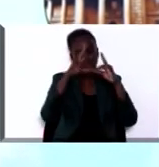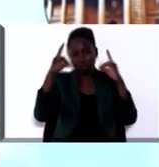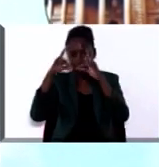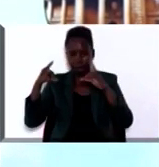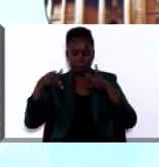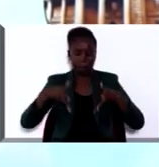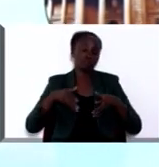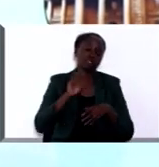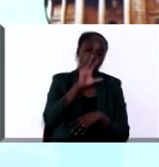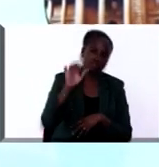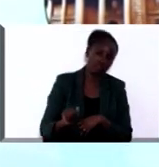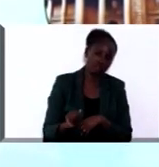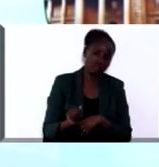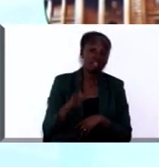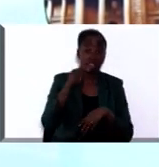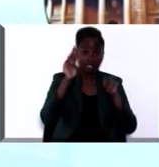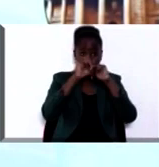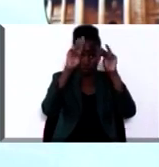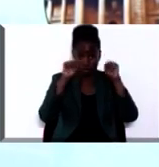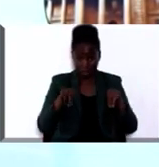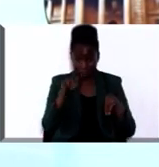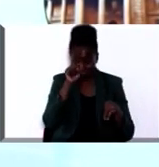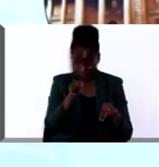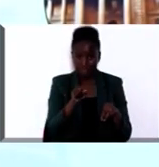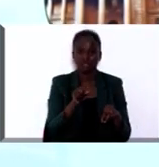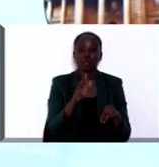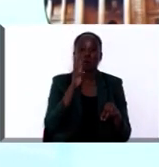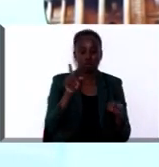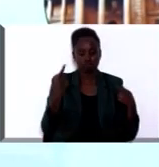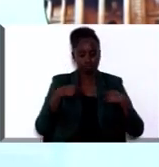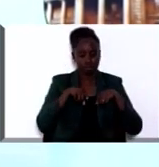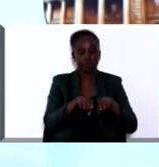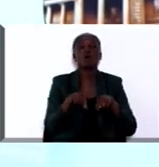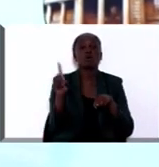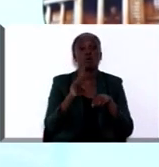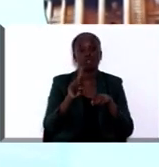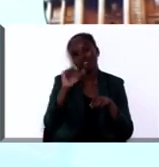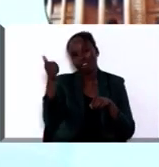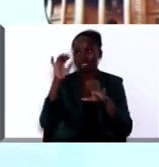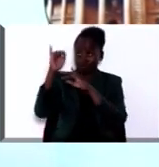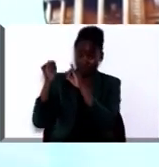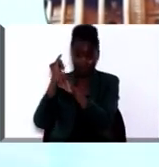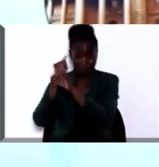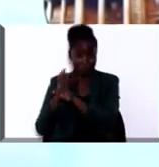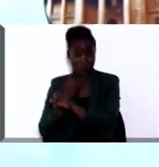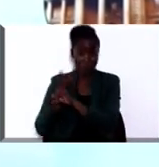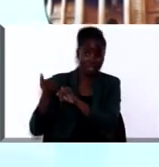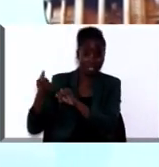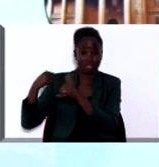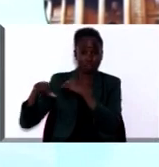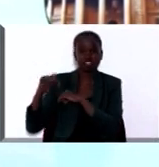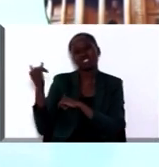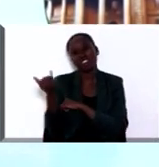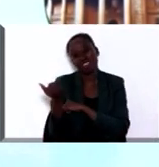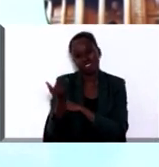Africa. This Museum of Football will parallel other international best practices, such